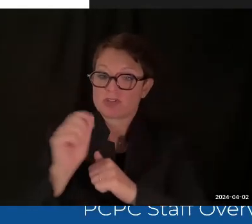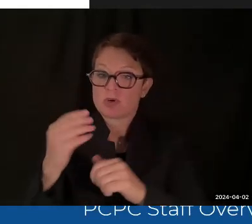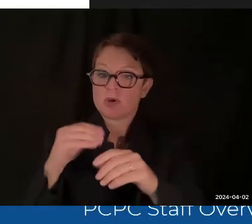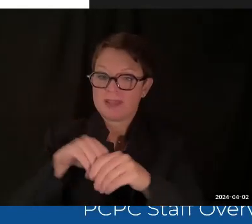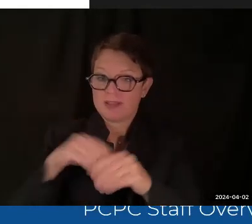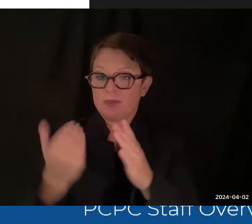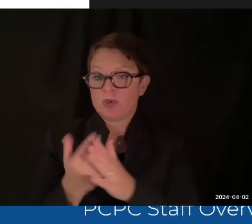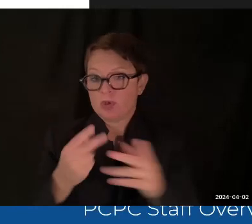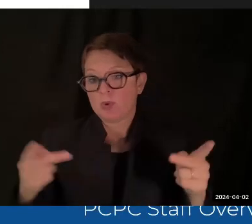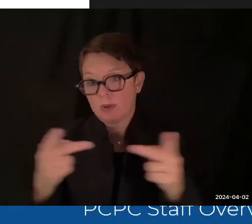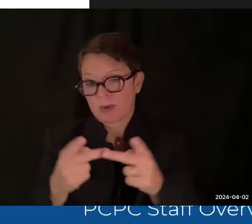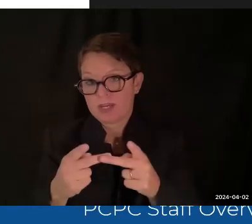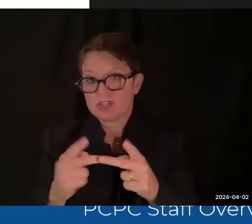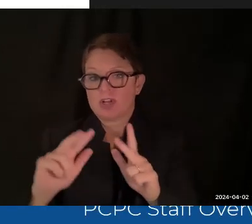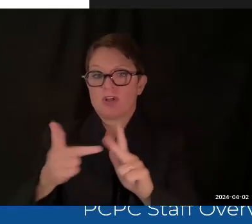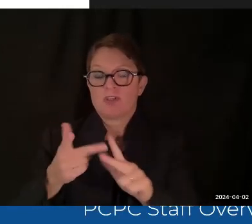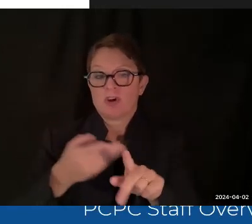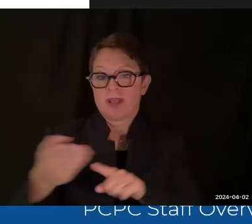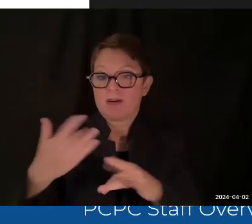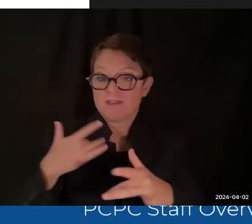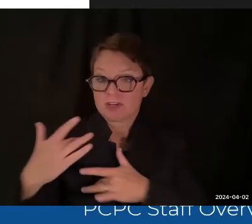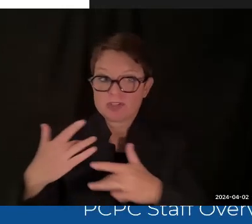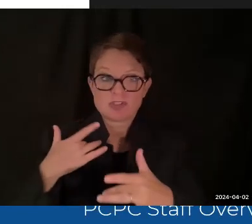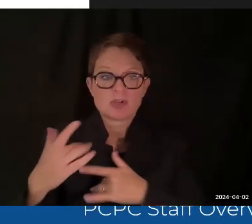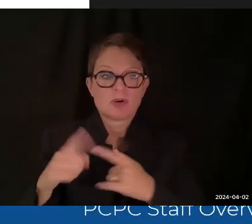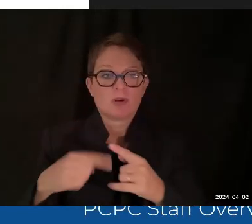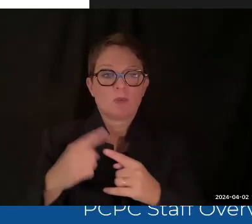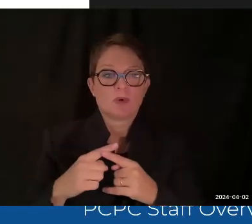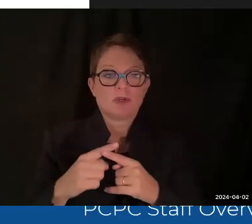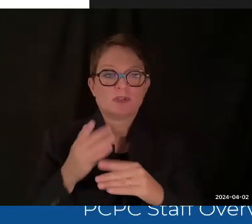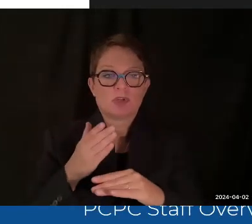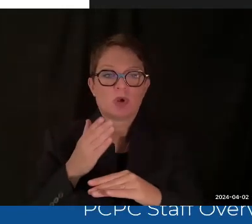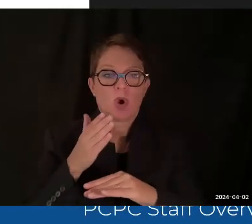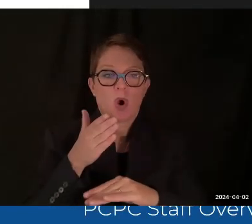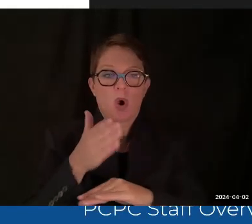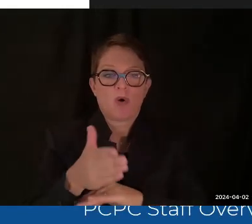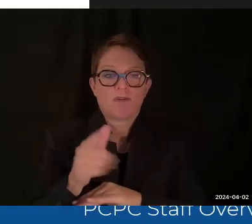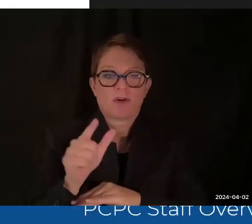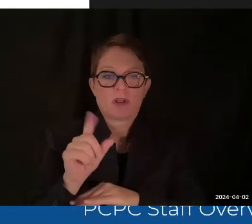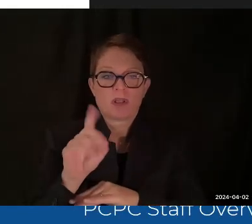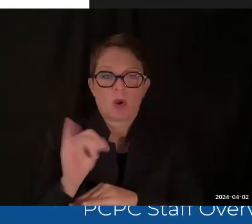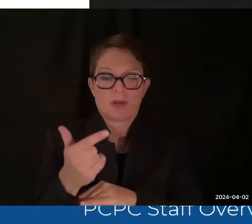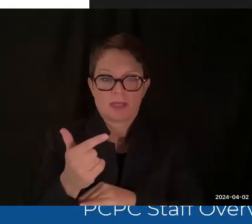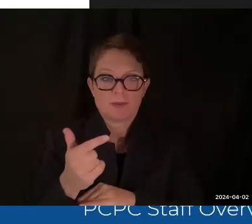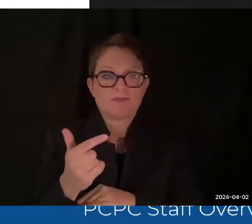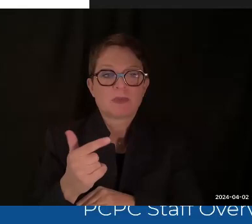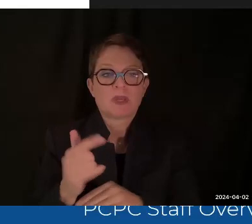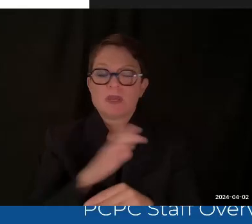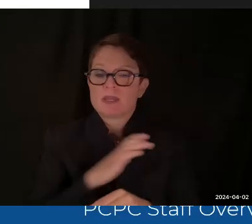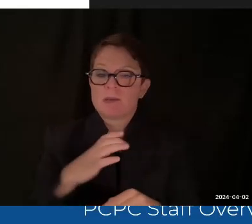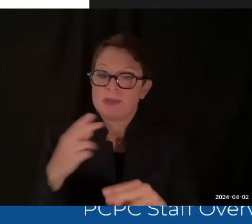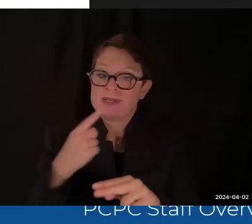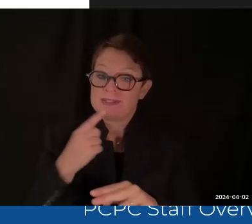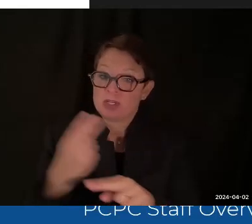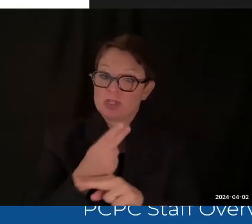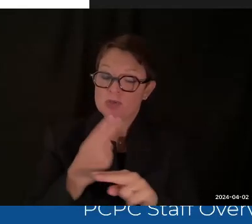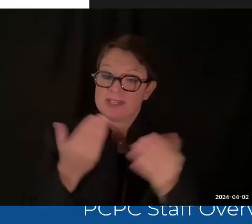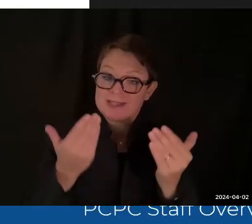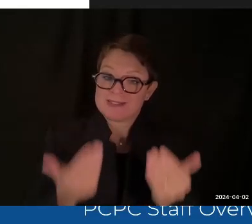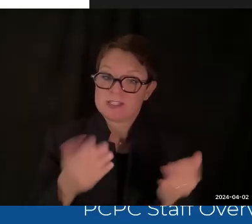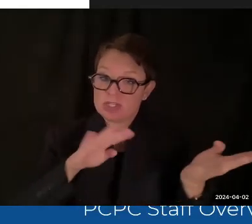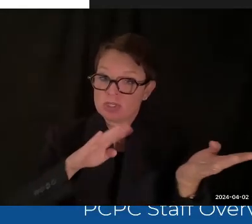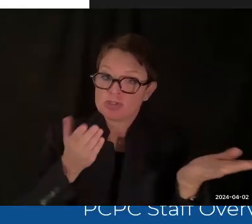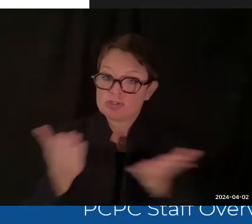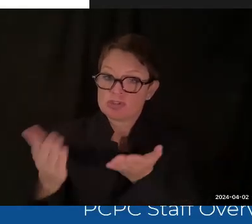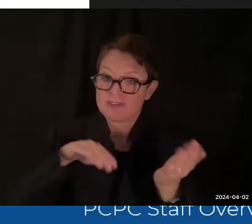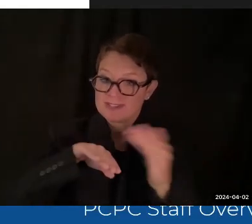location. The third area of concern was overloading. The committee noted that reusing the existing service